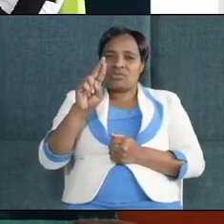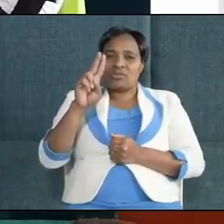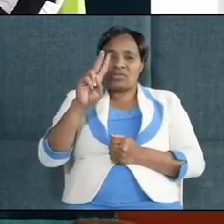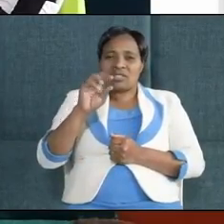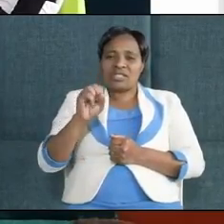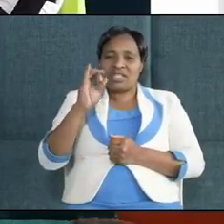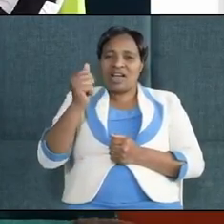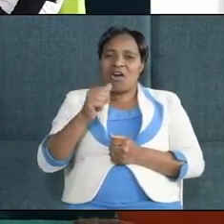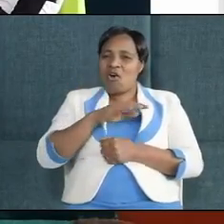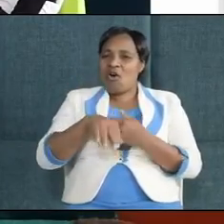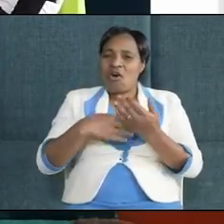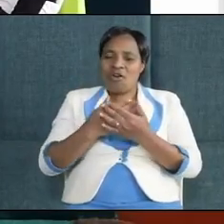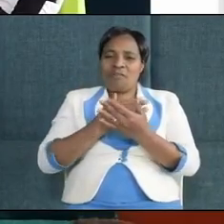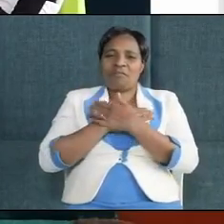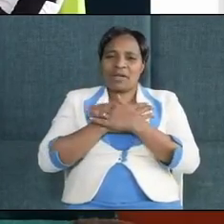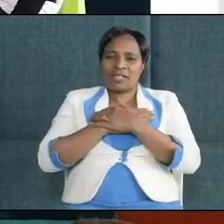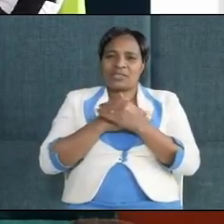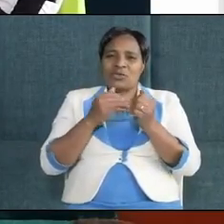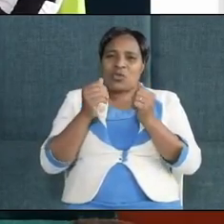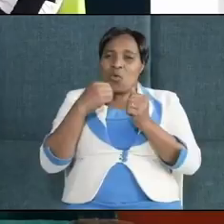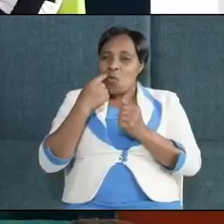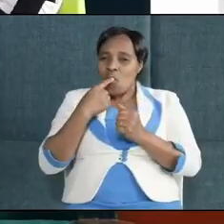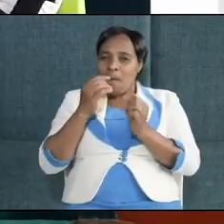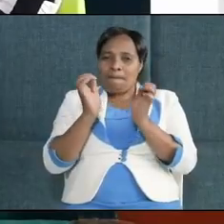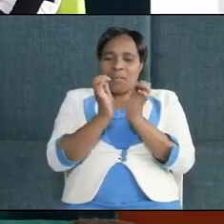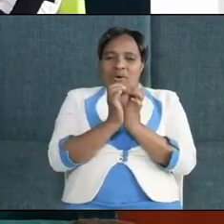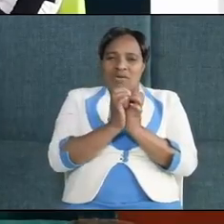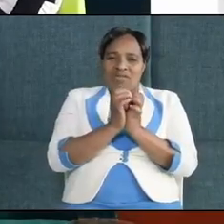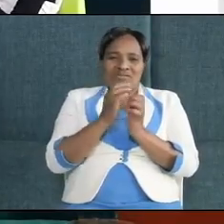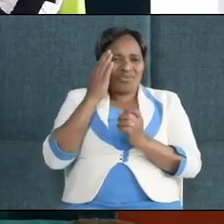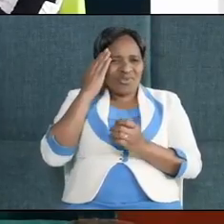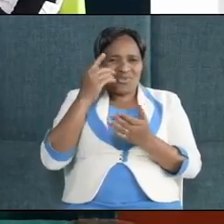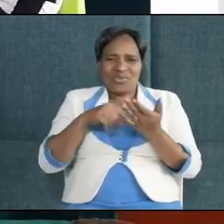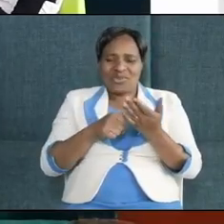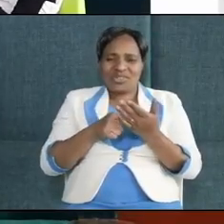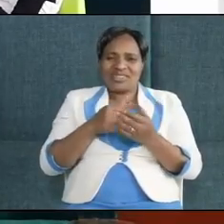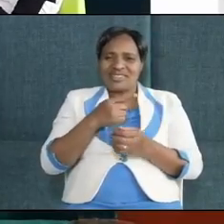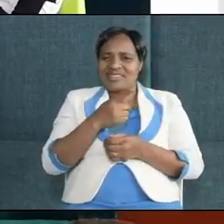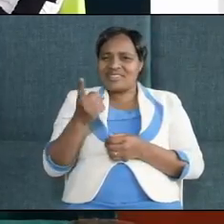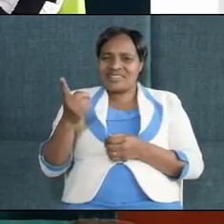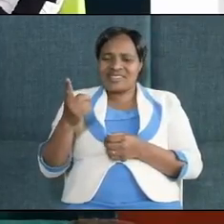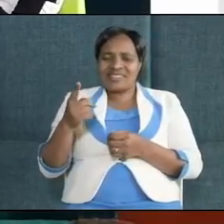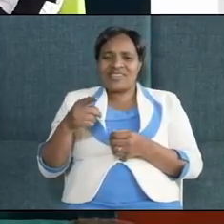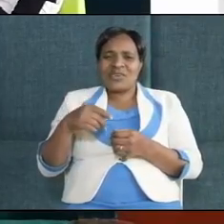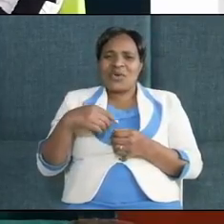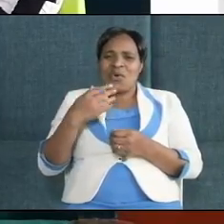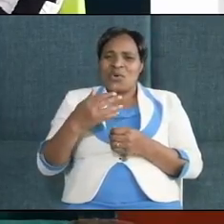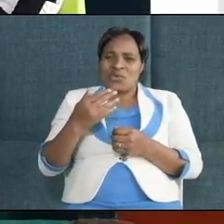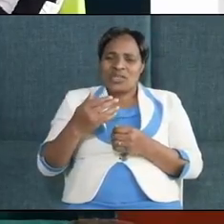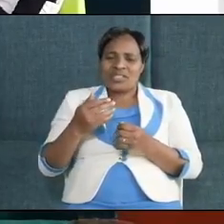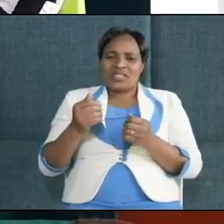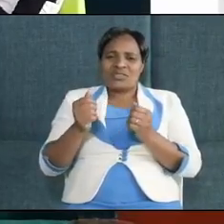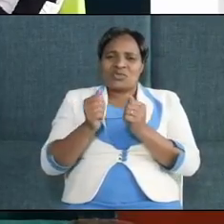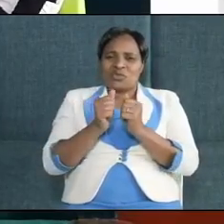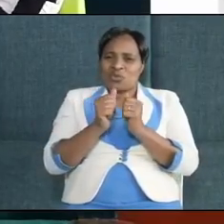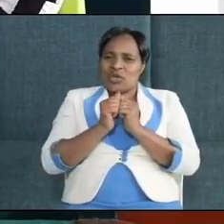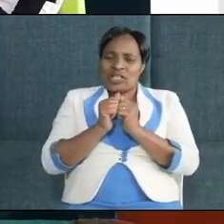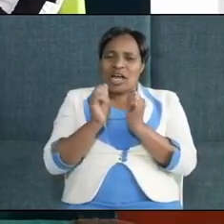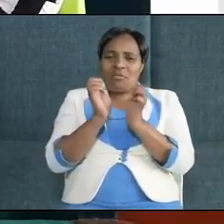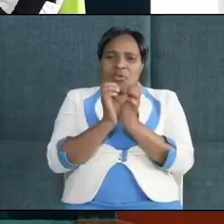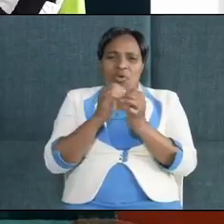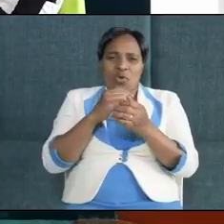makers just like Paul. And you know what? They were not always in Corinth. Deborah, where were they?